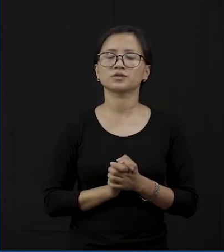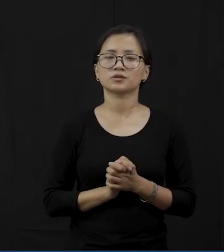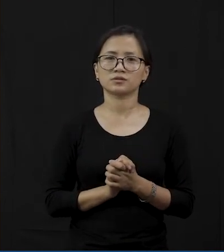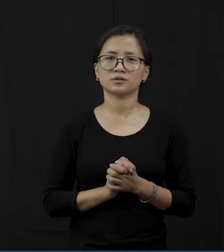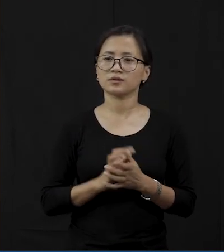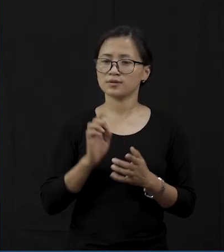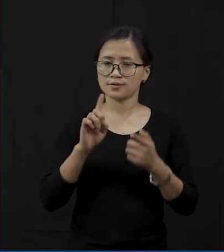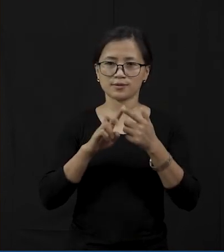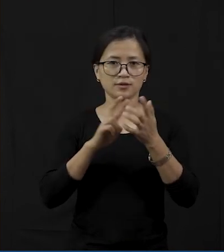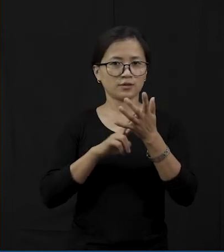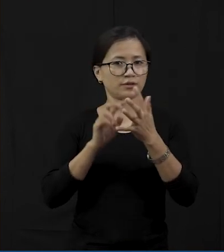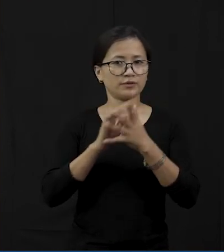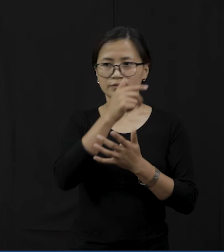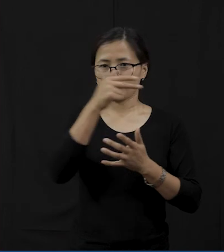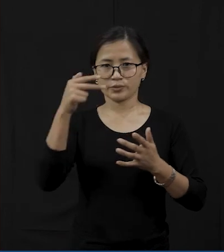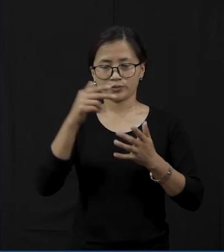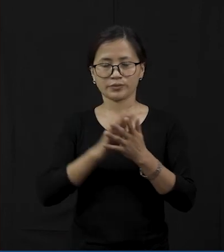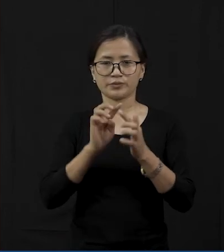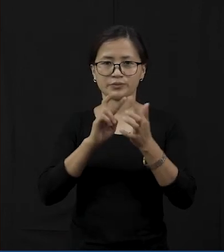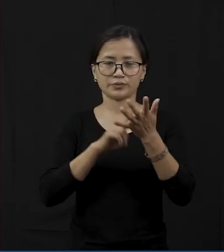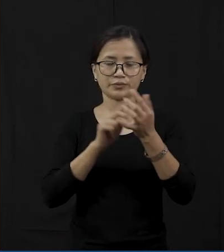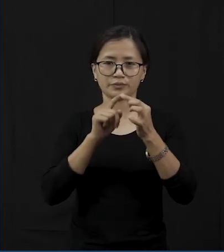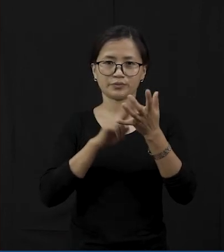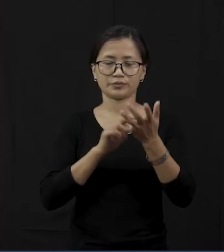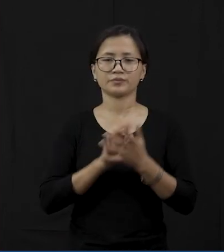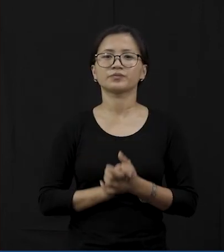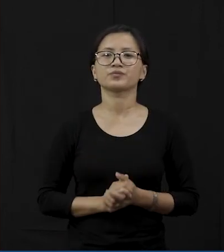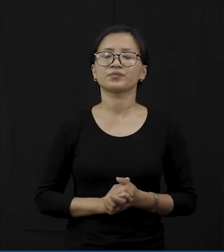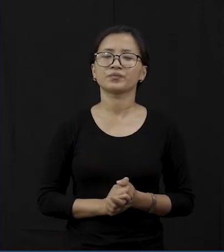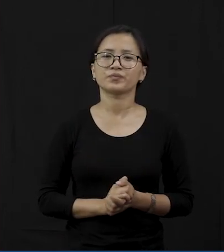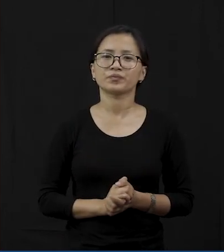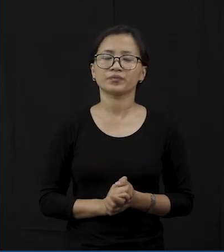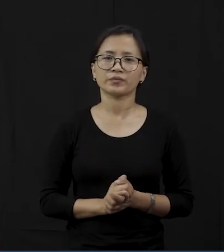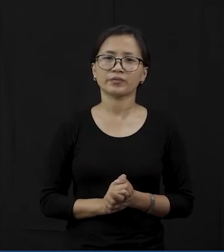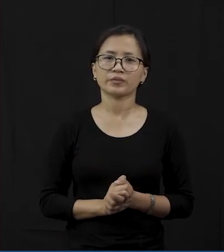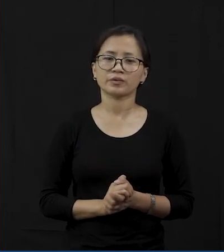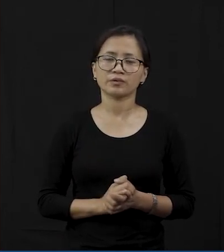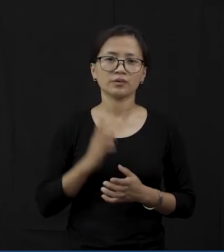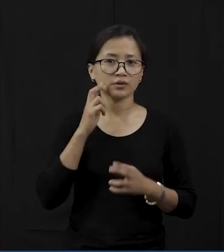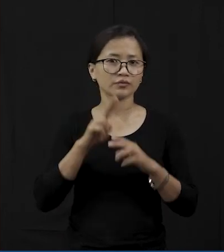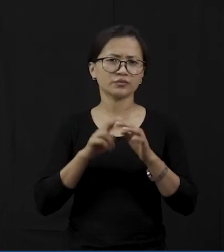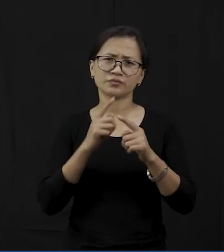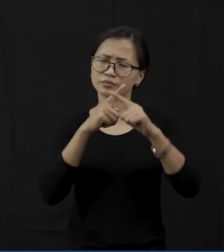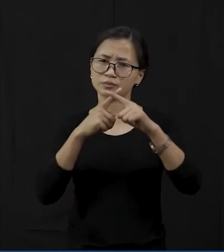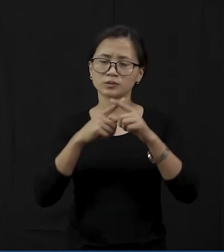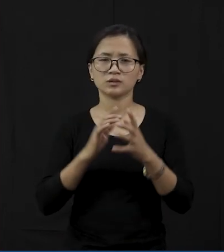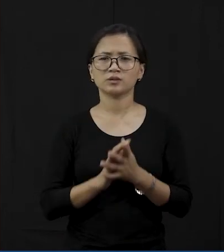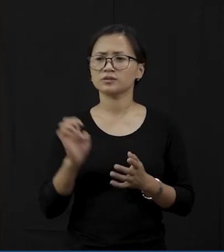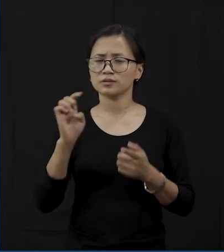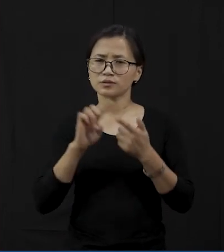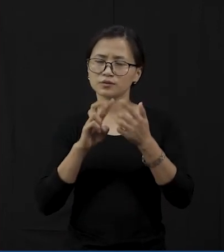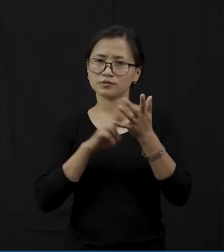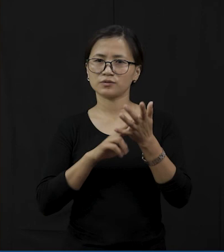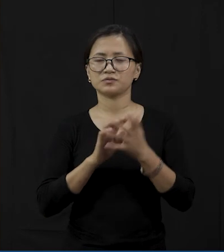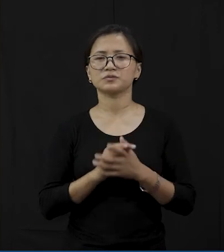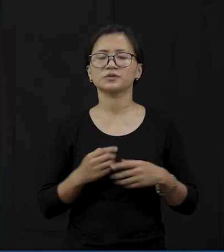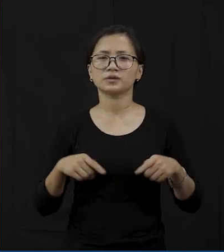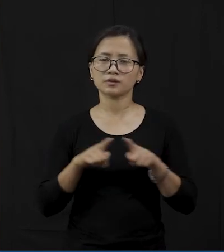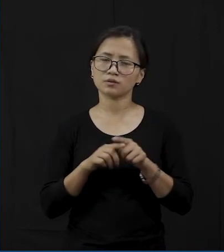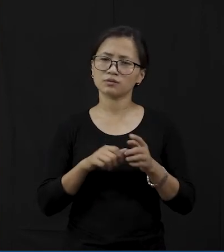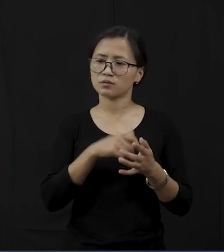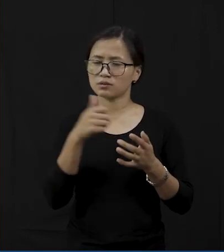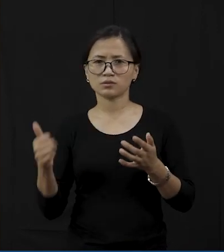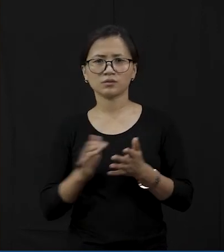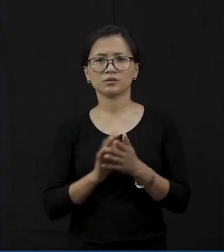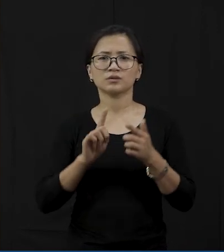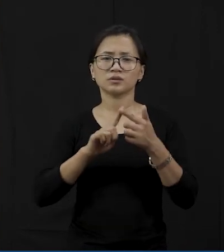So if you multiply any number with even number, if you multiply any even number with another even number, it